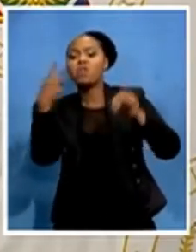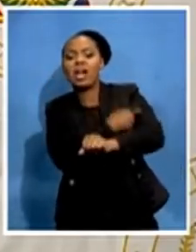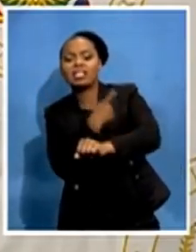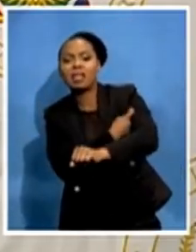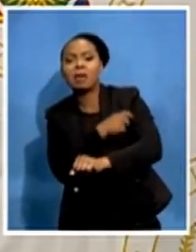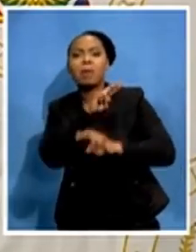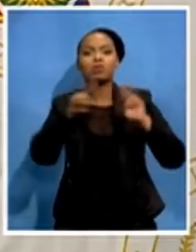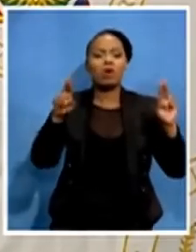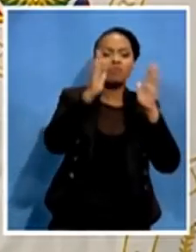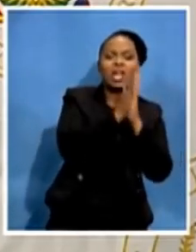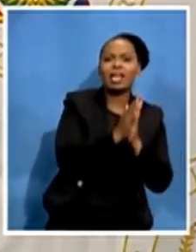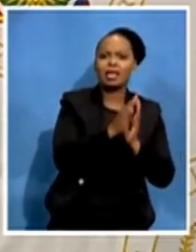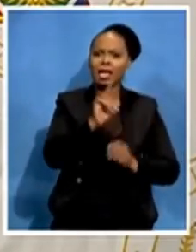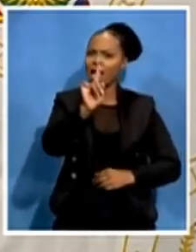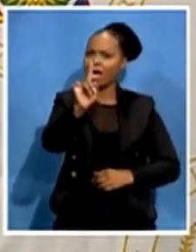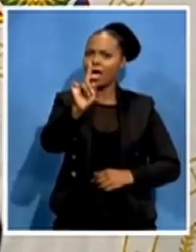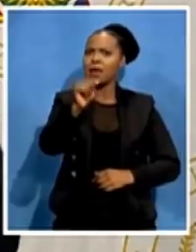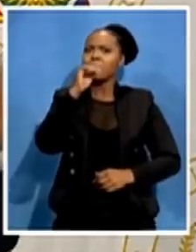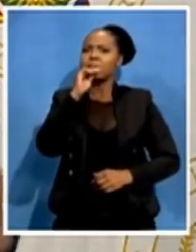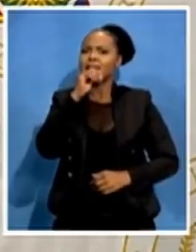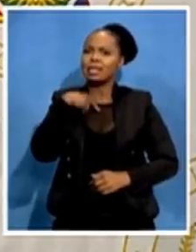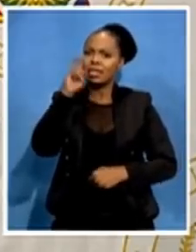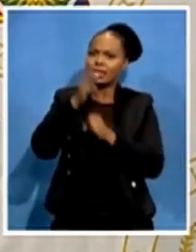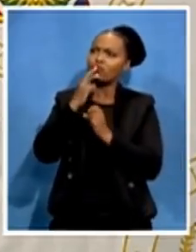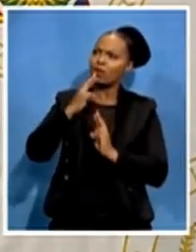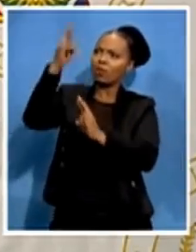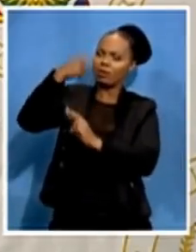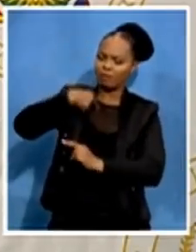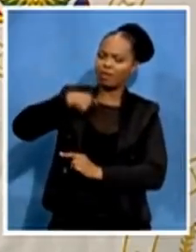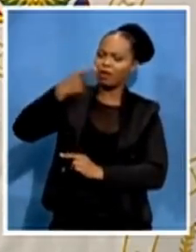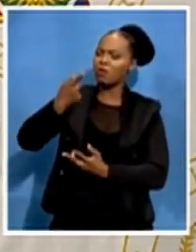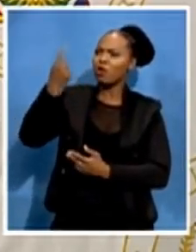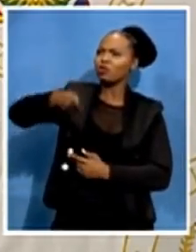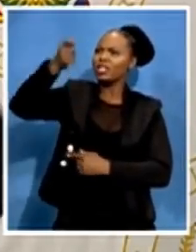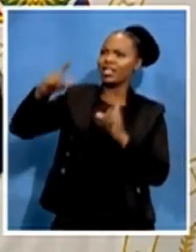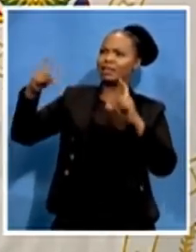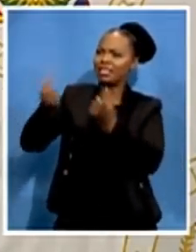to the Judicial Service Commission for praying. It's no longer prayer, it's a political statement